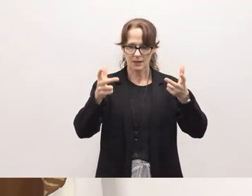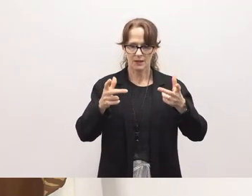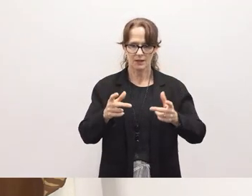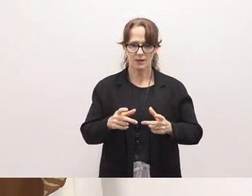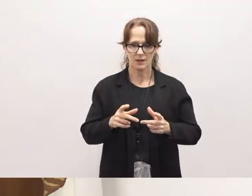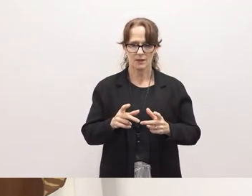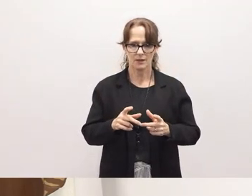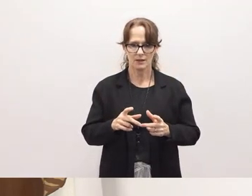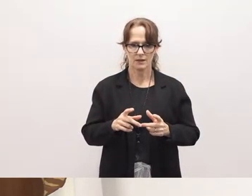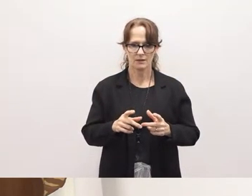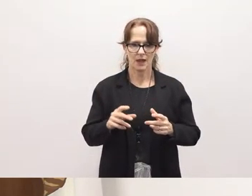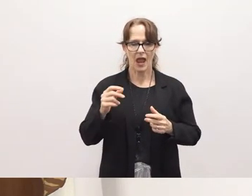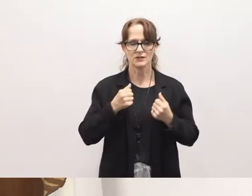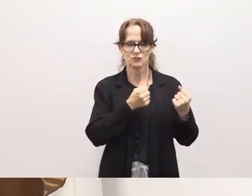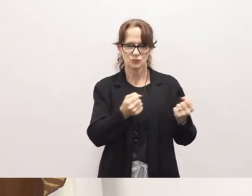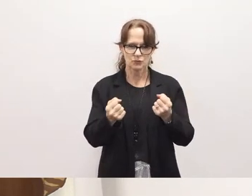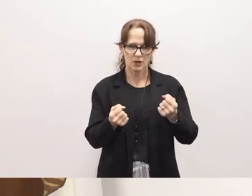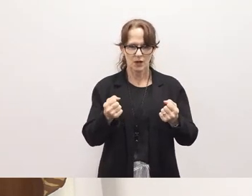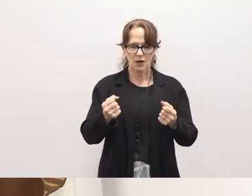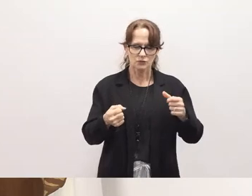going go-kart racing.